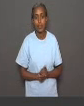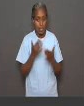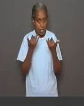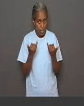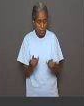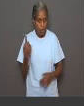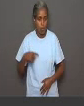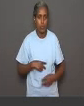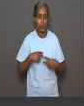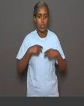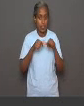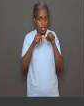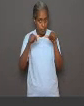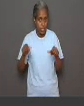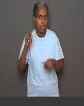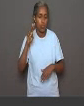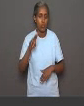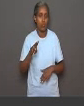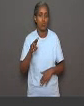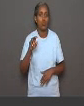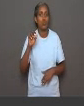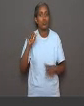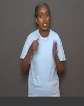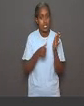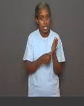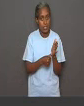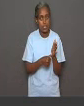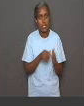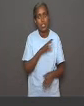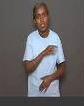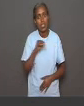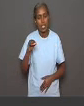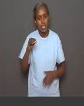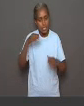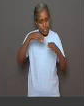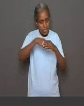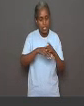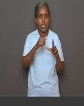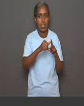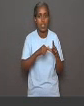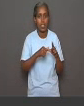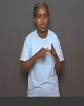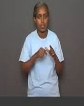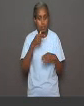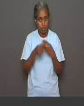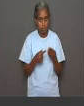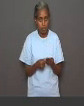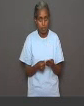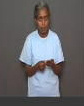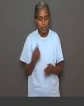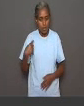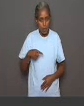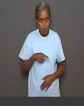Now we have the measure of two sides and their internal angle. So, we